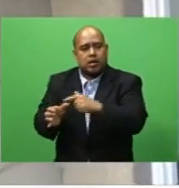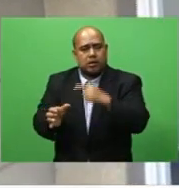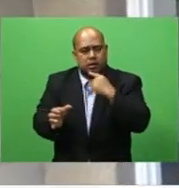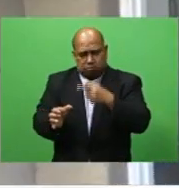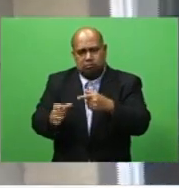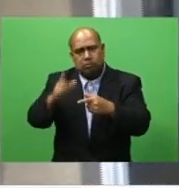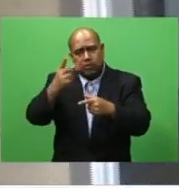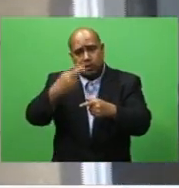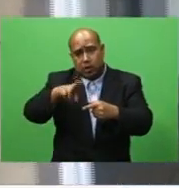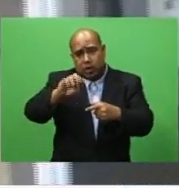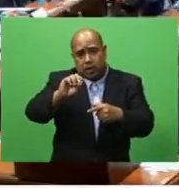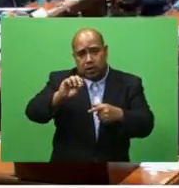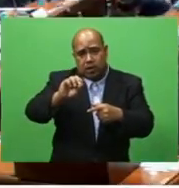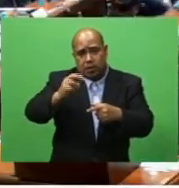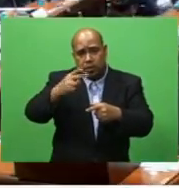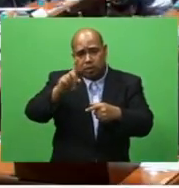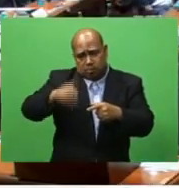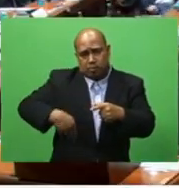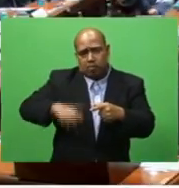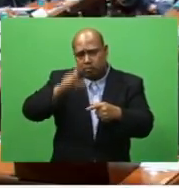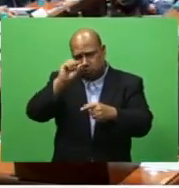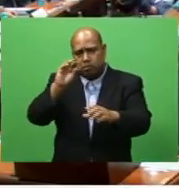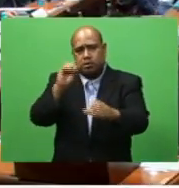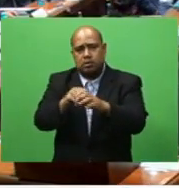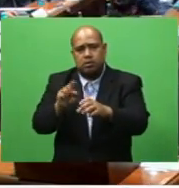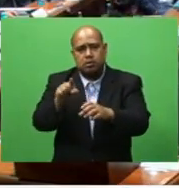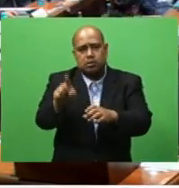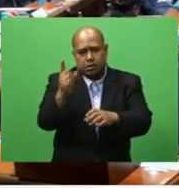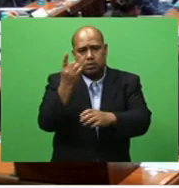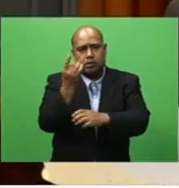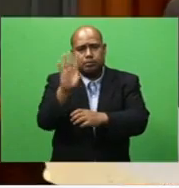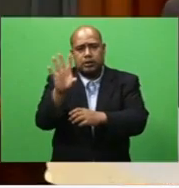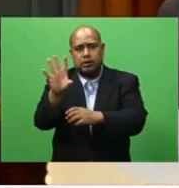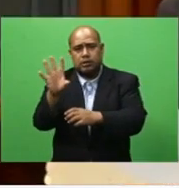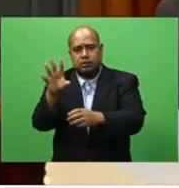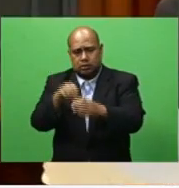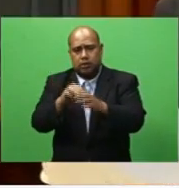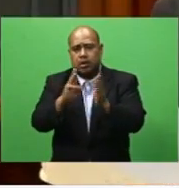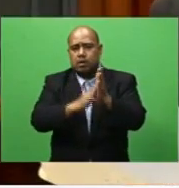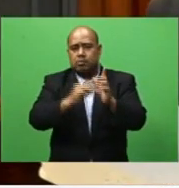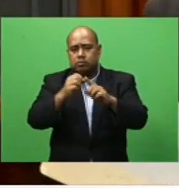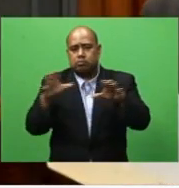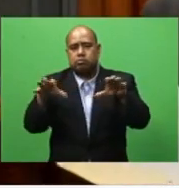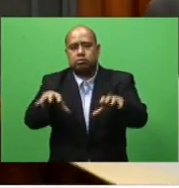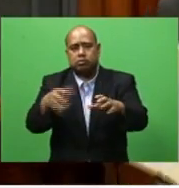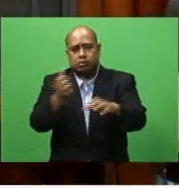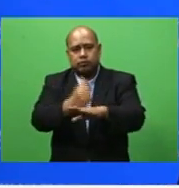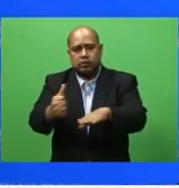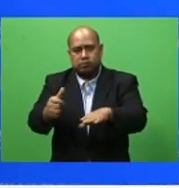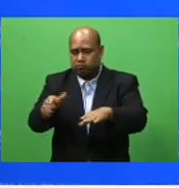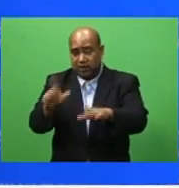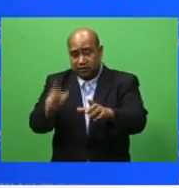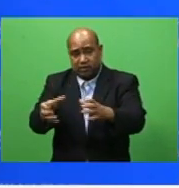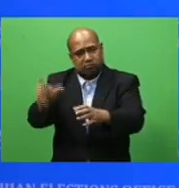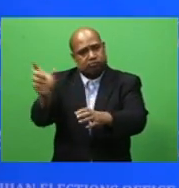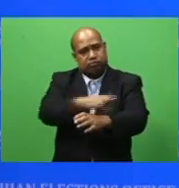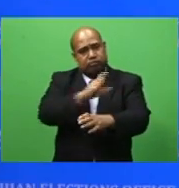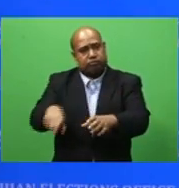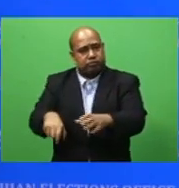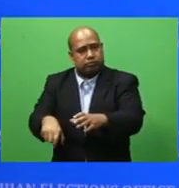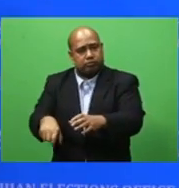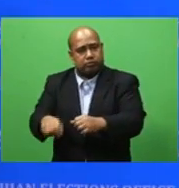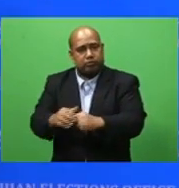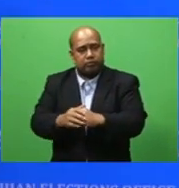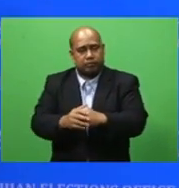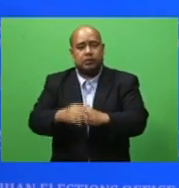of suspended SEDELPA to become independent MPs if the party is deregistered. Since the party has not